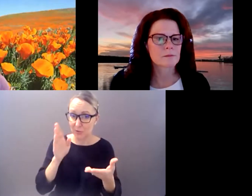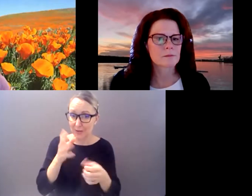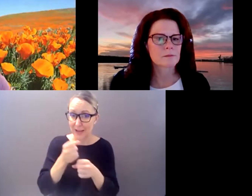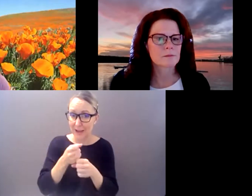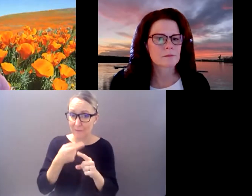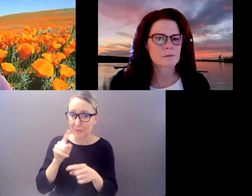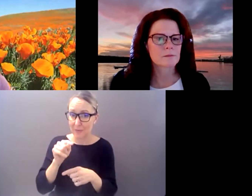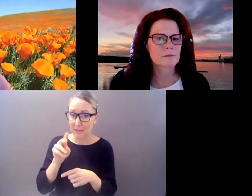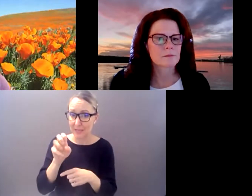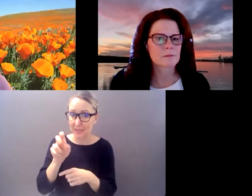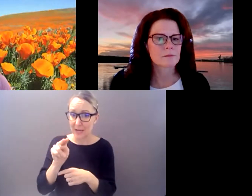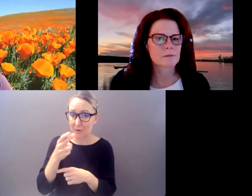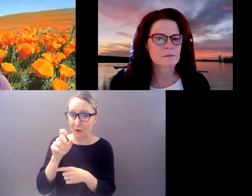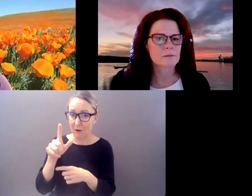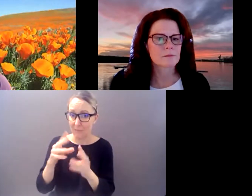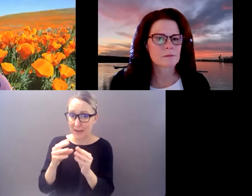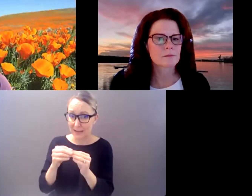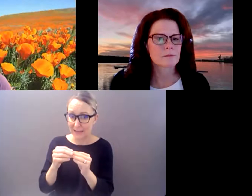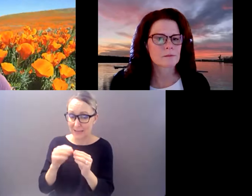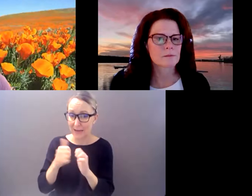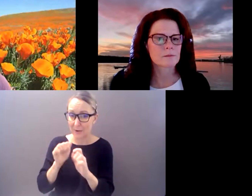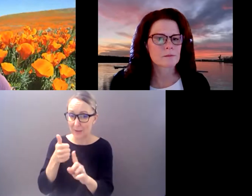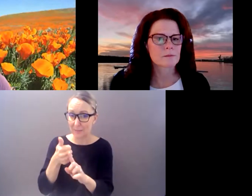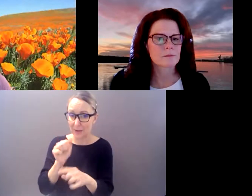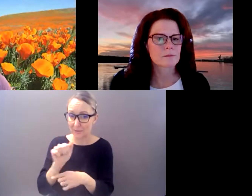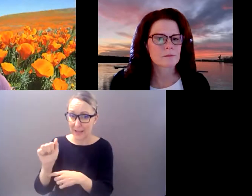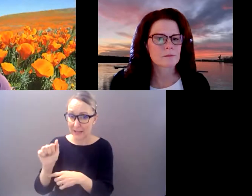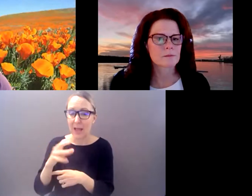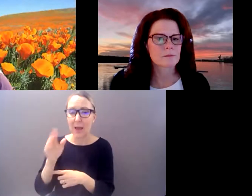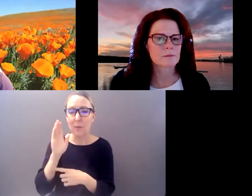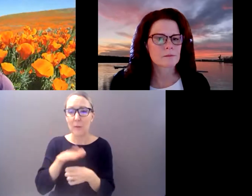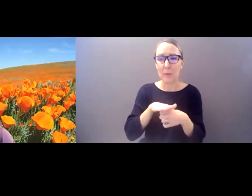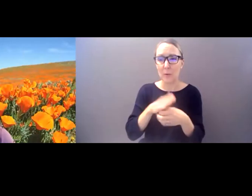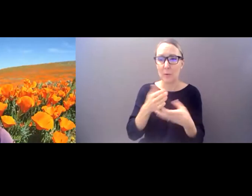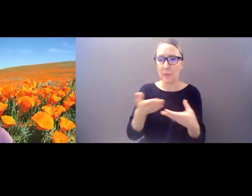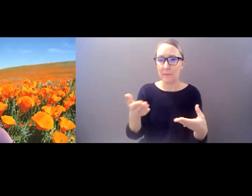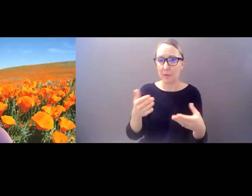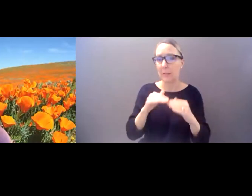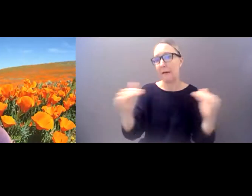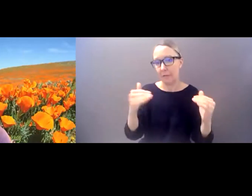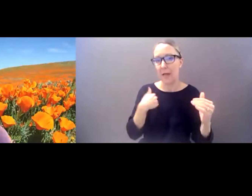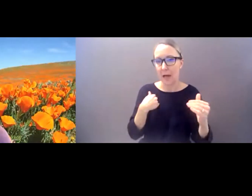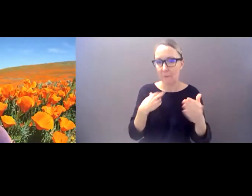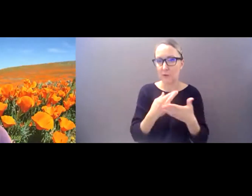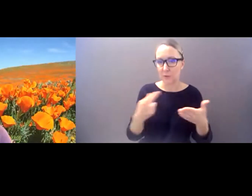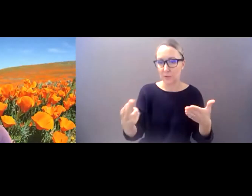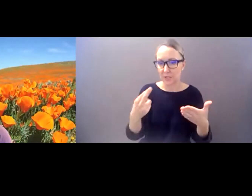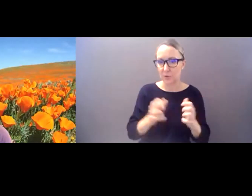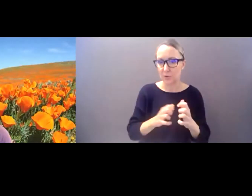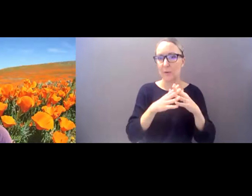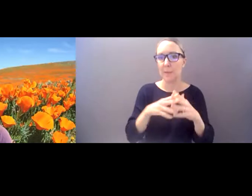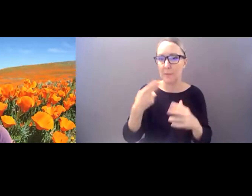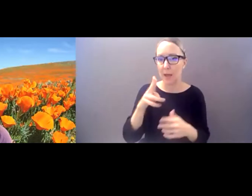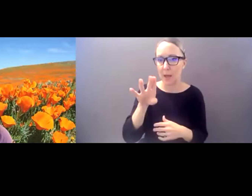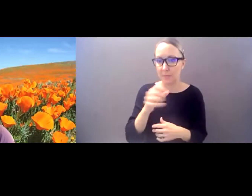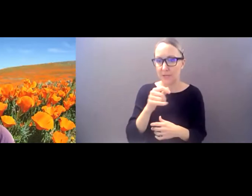on the impacts of AAAs? And will there be resources available at the local level to implement the Hubs and Spokes? I'm wondering, Laura, maybe